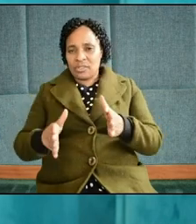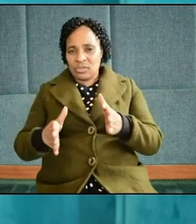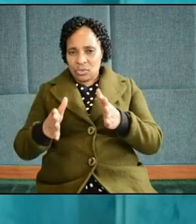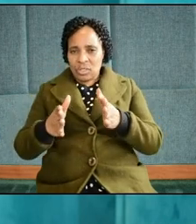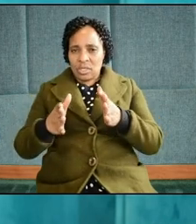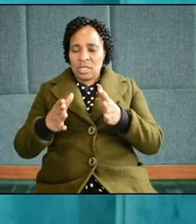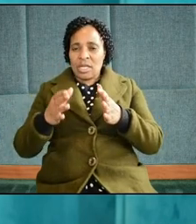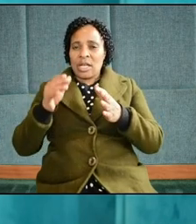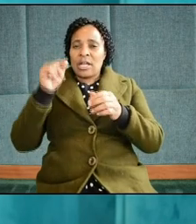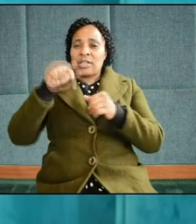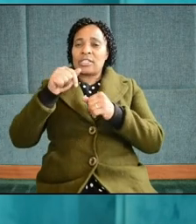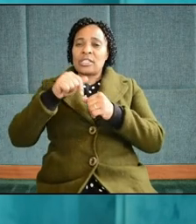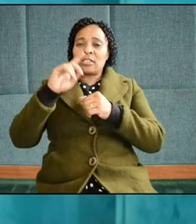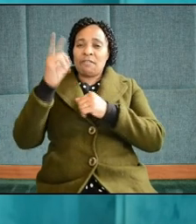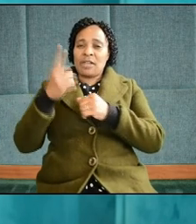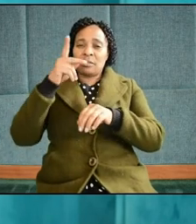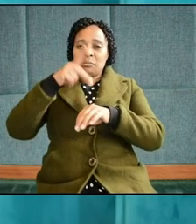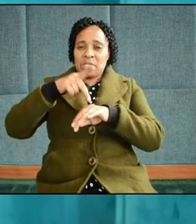souls. That is